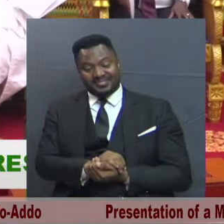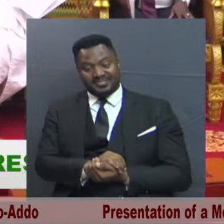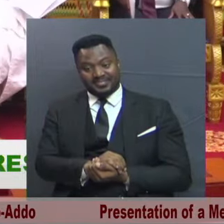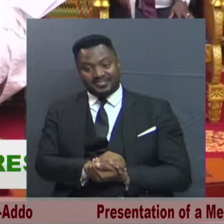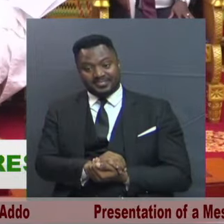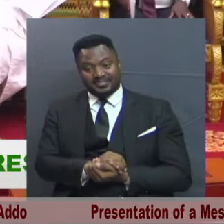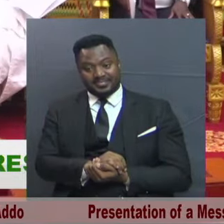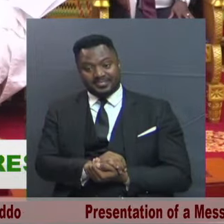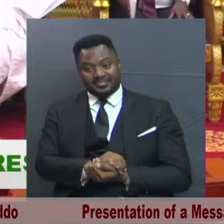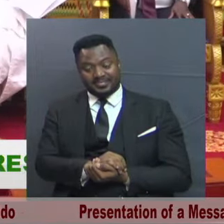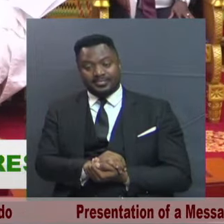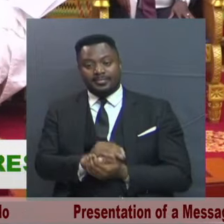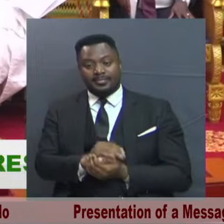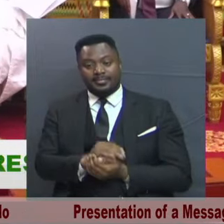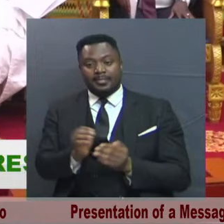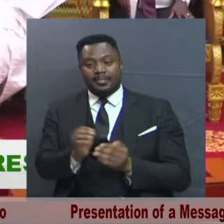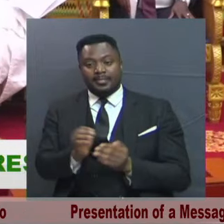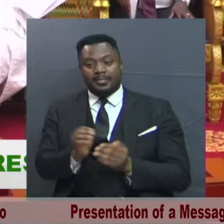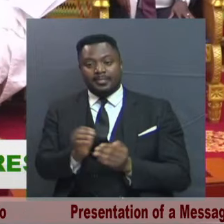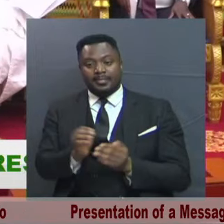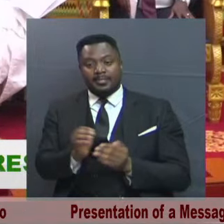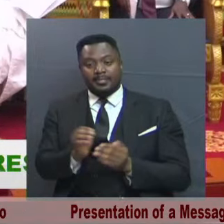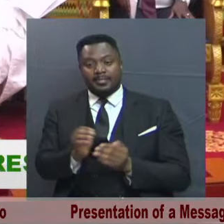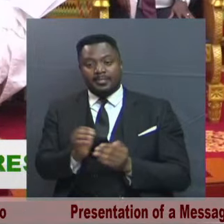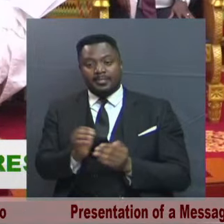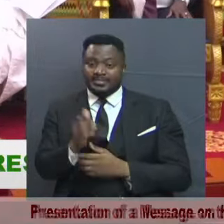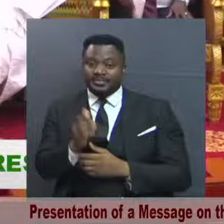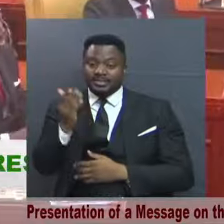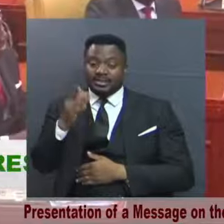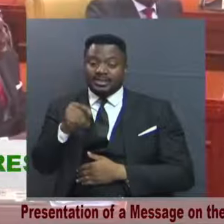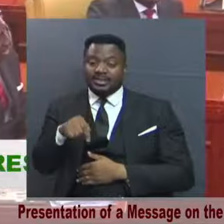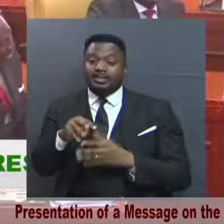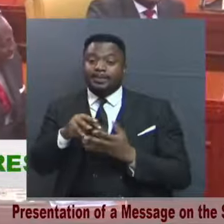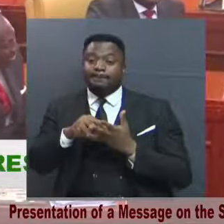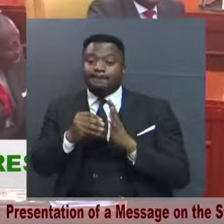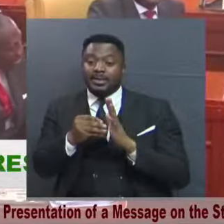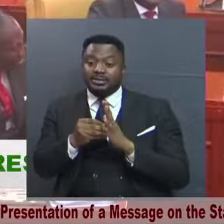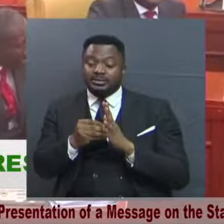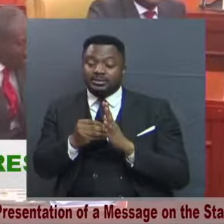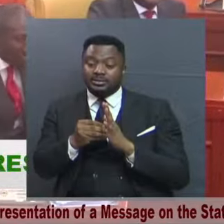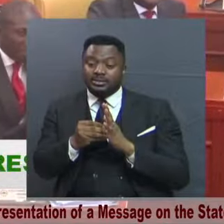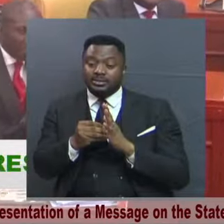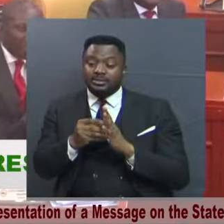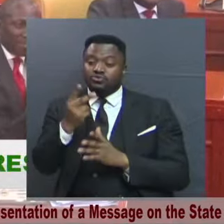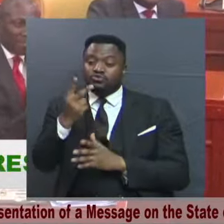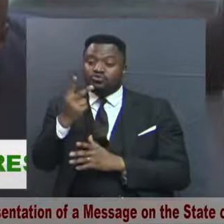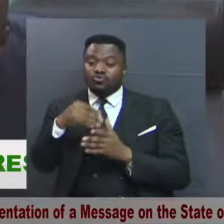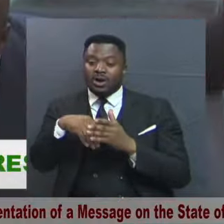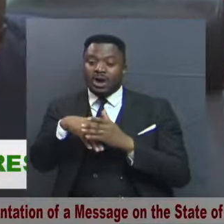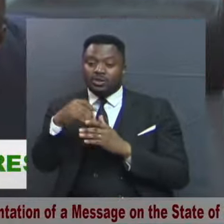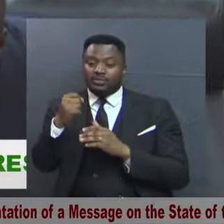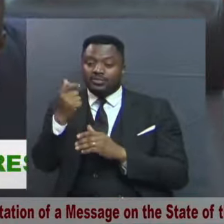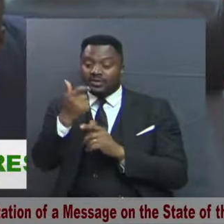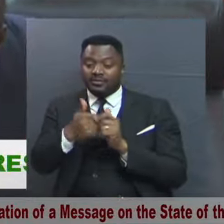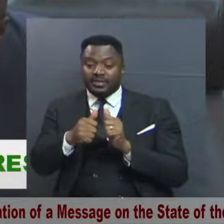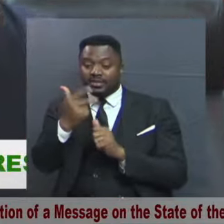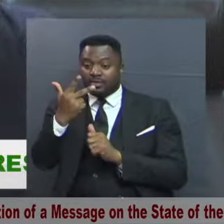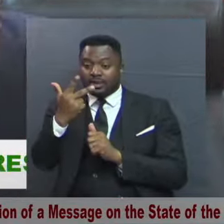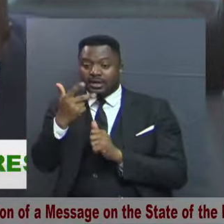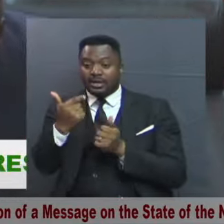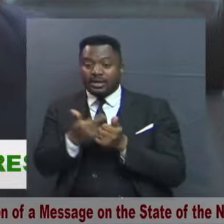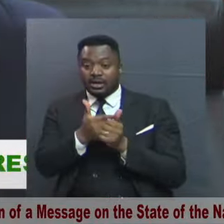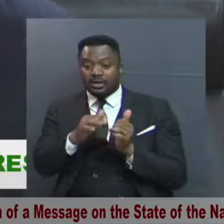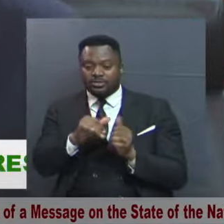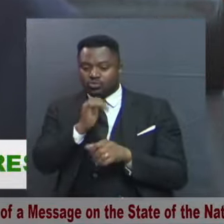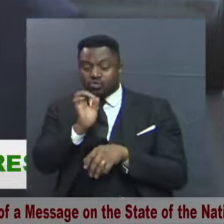you minority you may continue Mr Speaker this means that three two out of every three ghanian